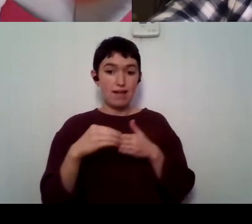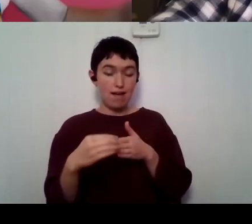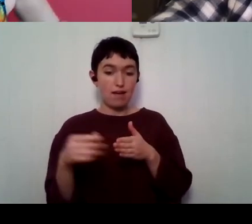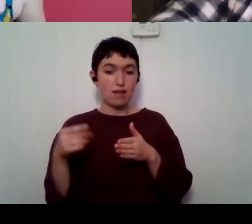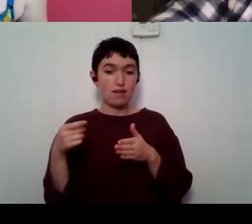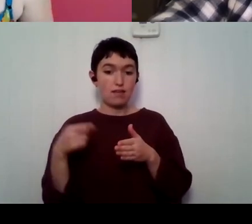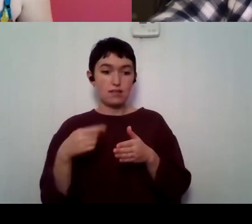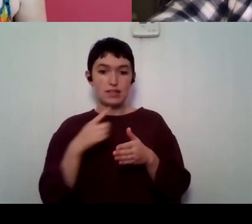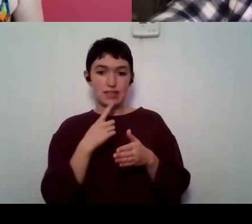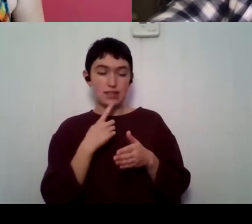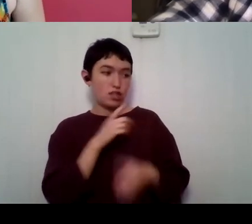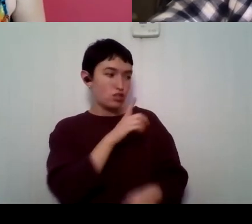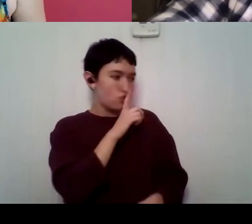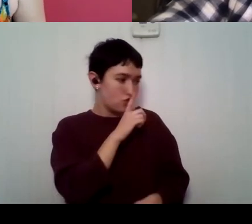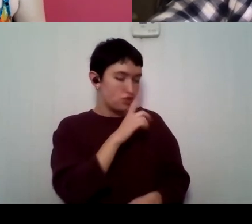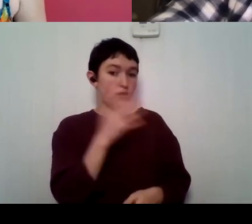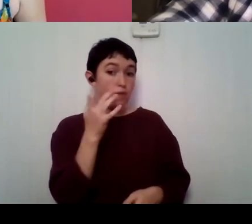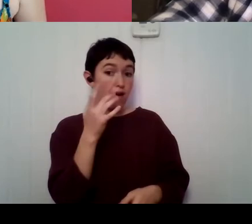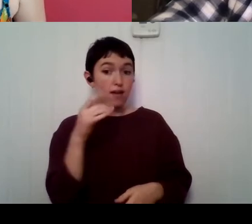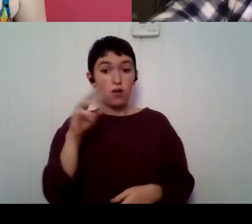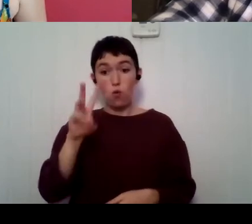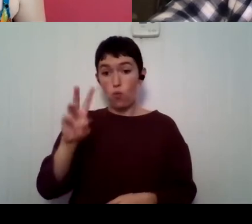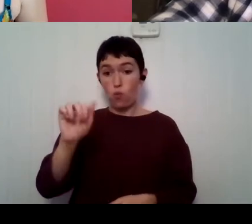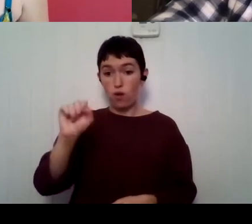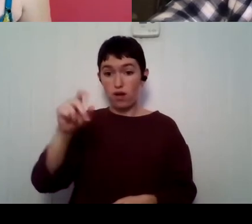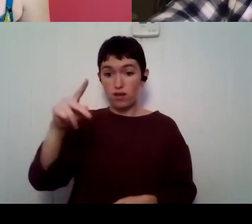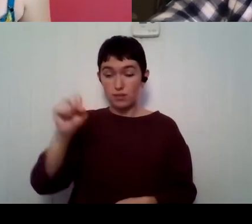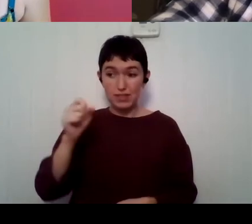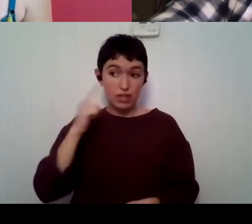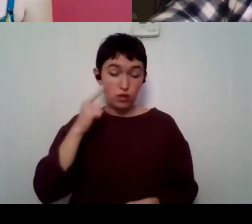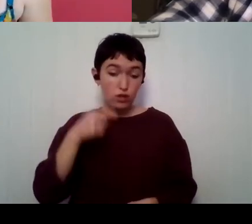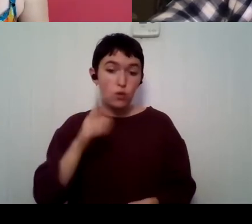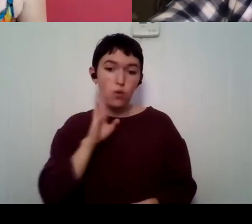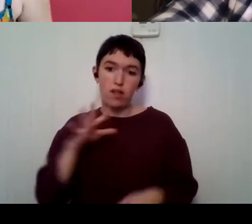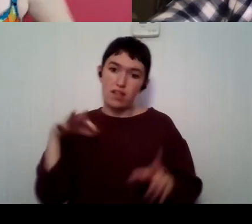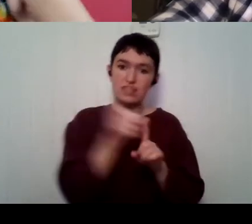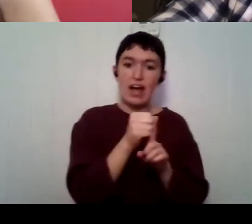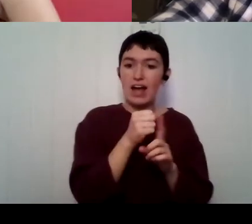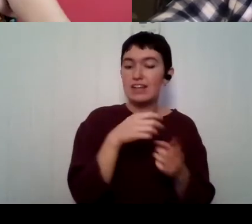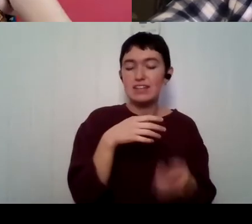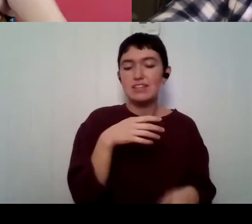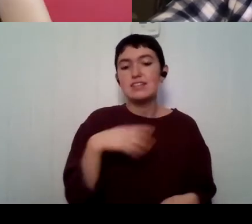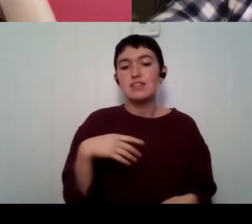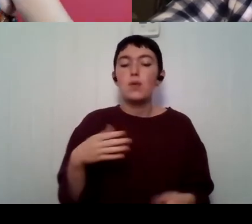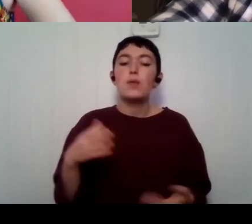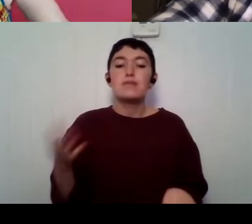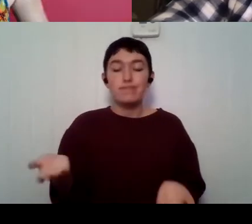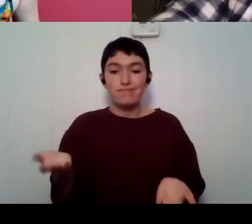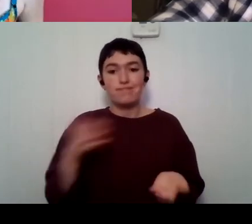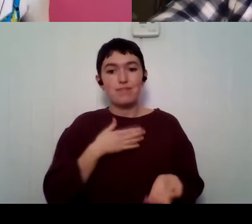you, they'll attack." And apparently my partner didn't hear it, and he bumped the